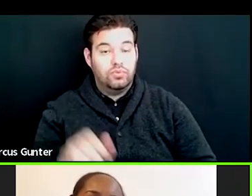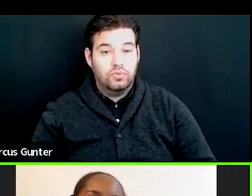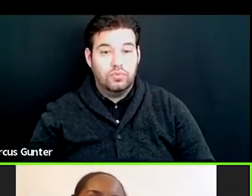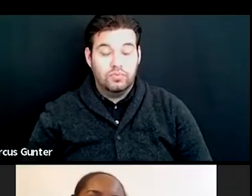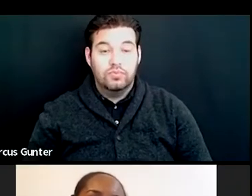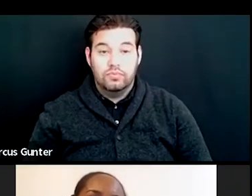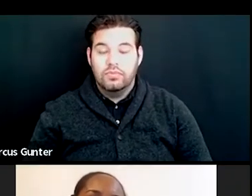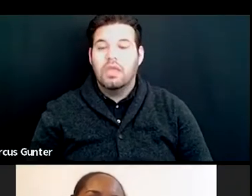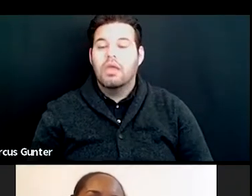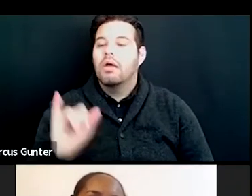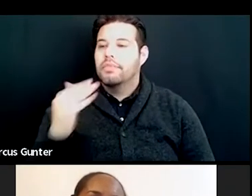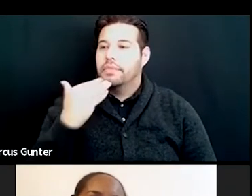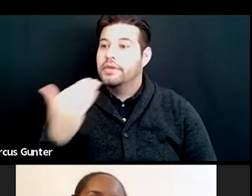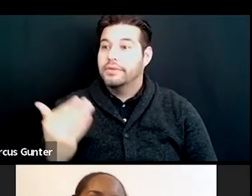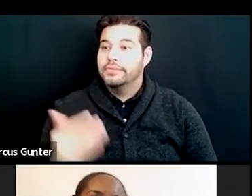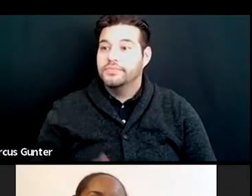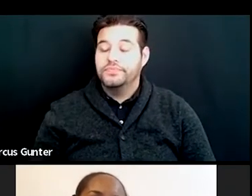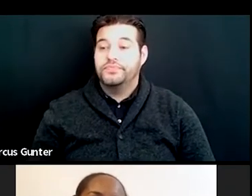Thank you.